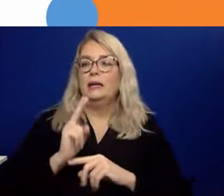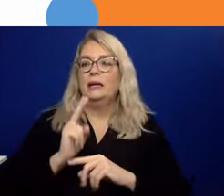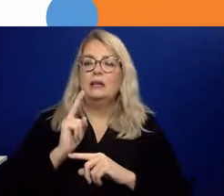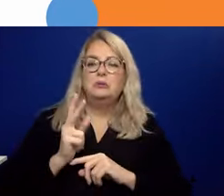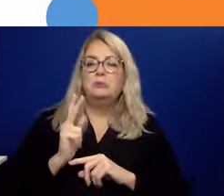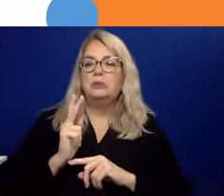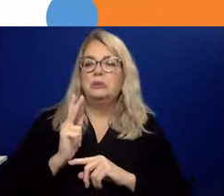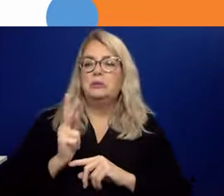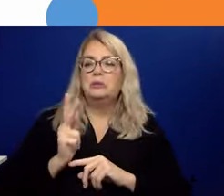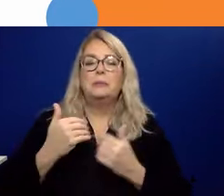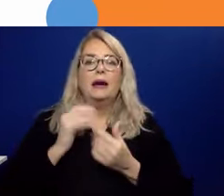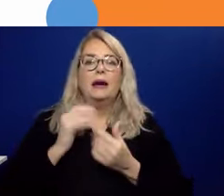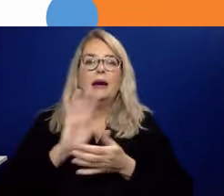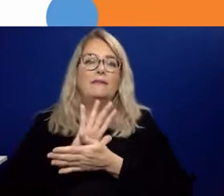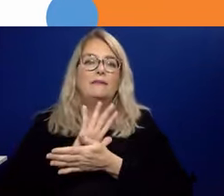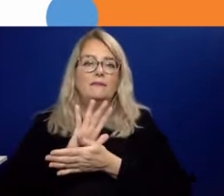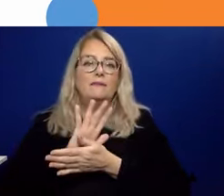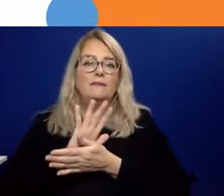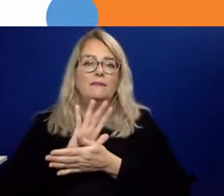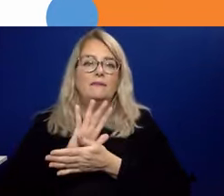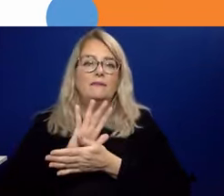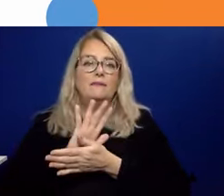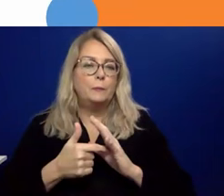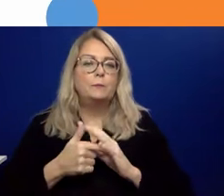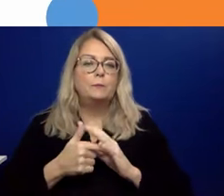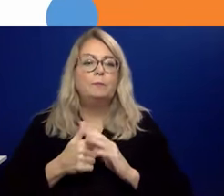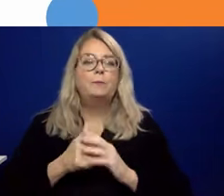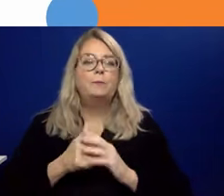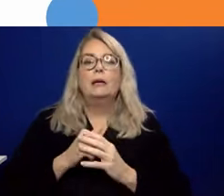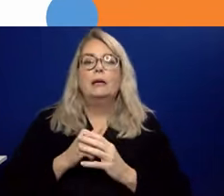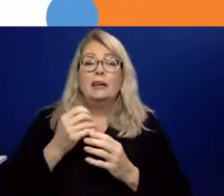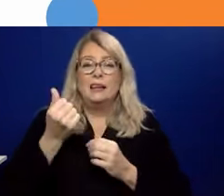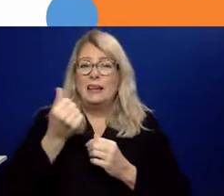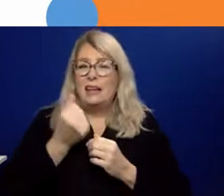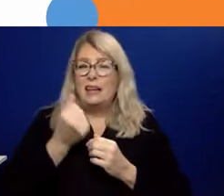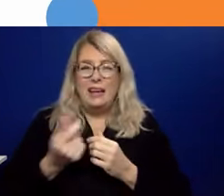video for you and some pictures I want to show. Does any of this resonate?